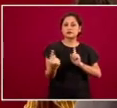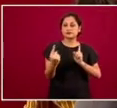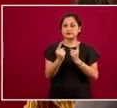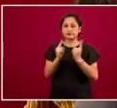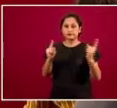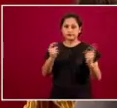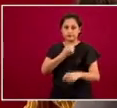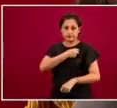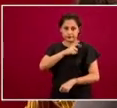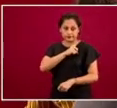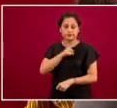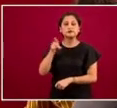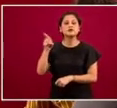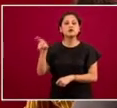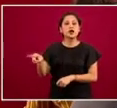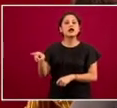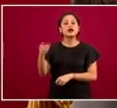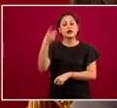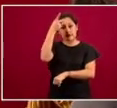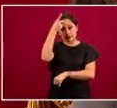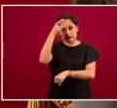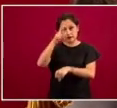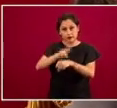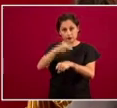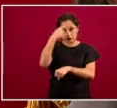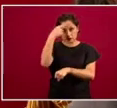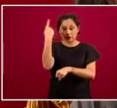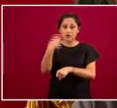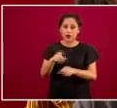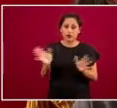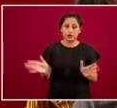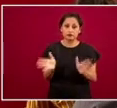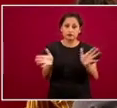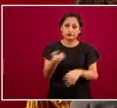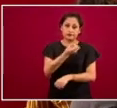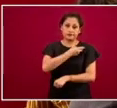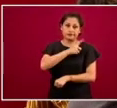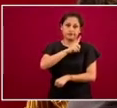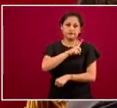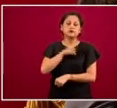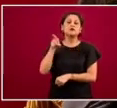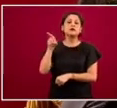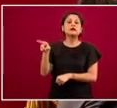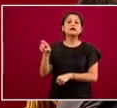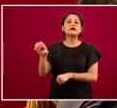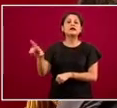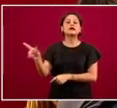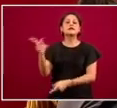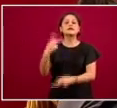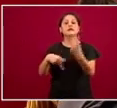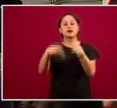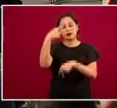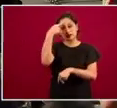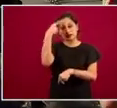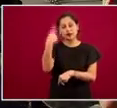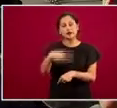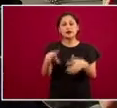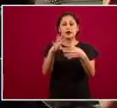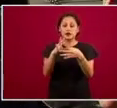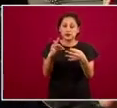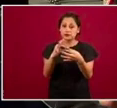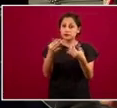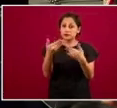the Susana Distancia character that has been used to promote the healthy distance